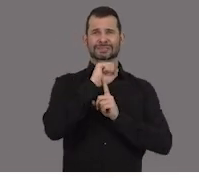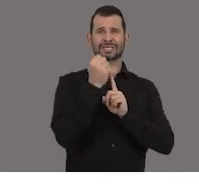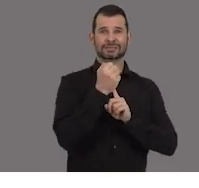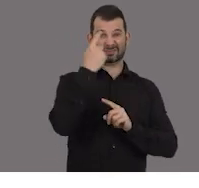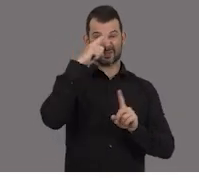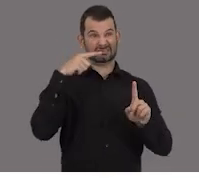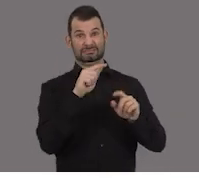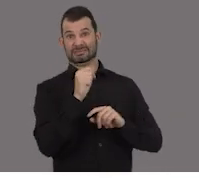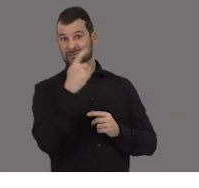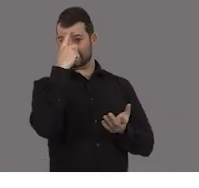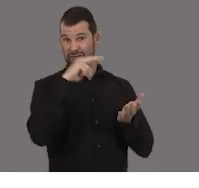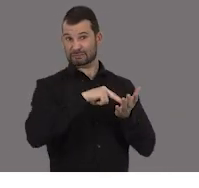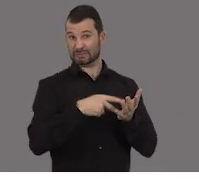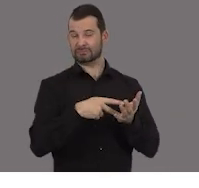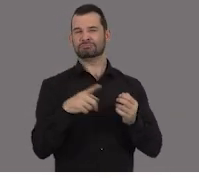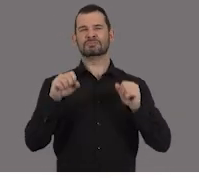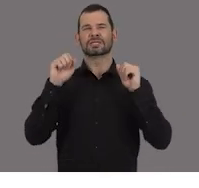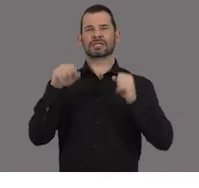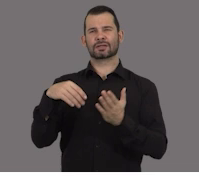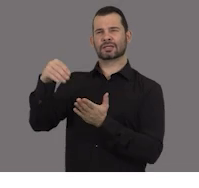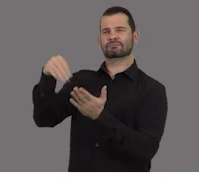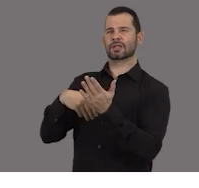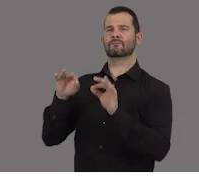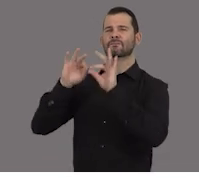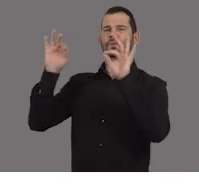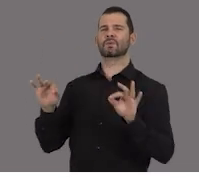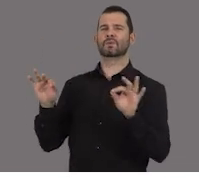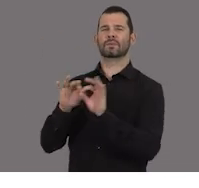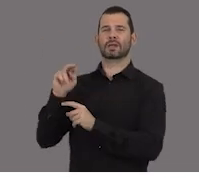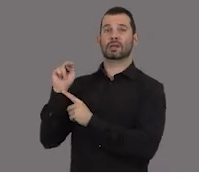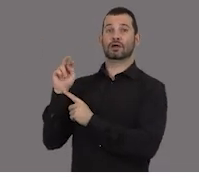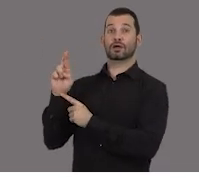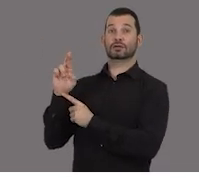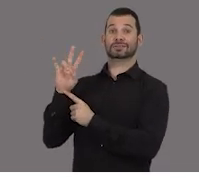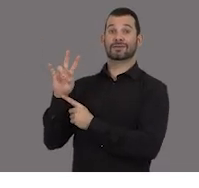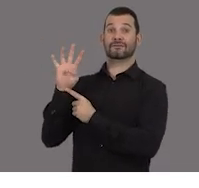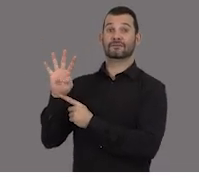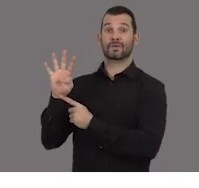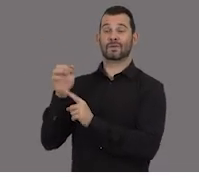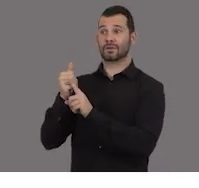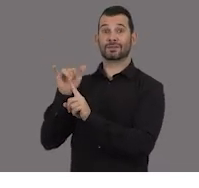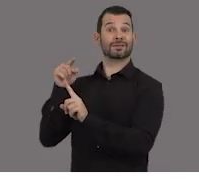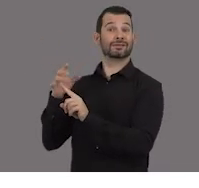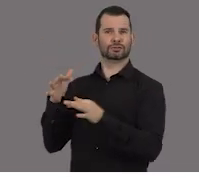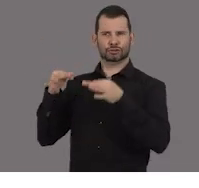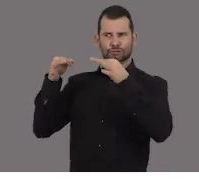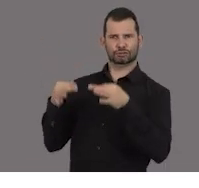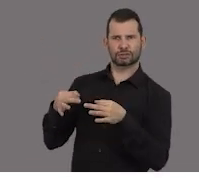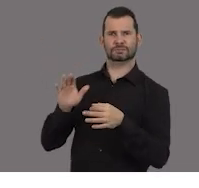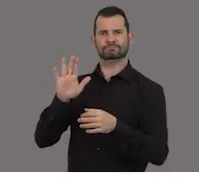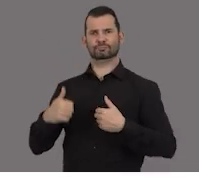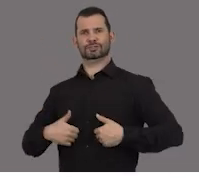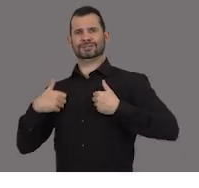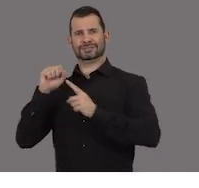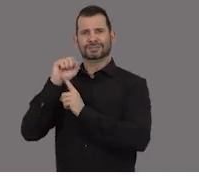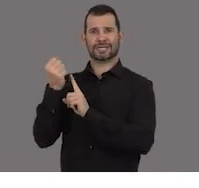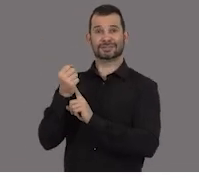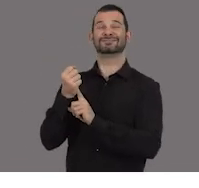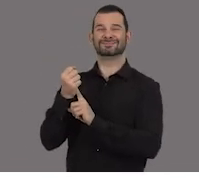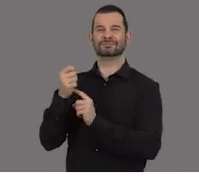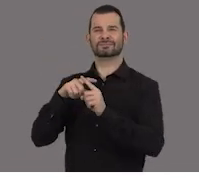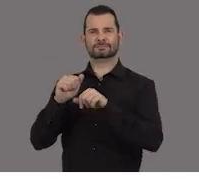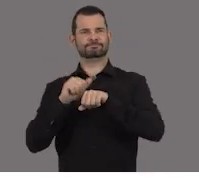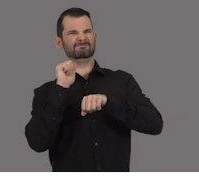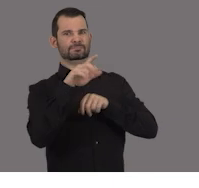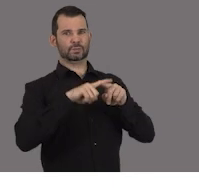determine your residency status for tax purposes, you can fill out Form NR74 Determination